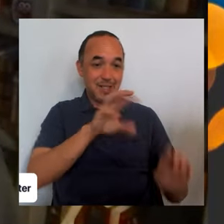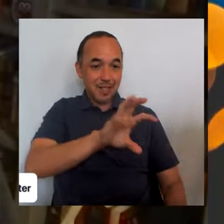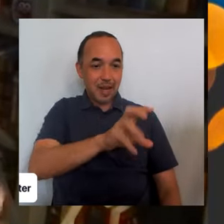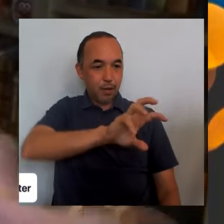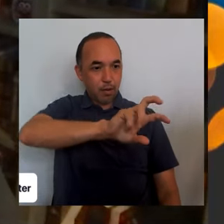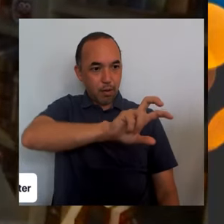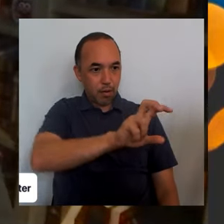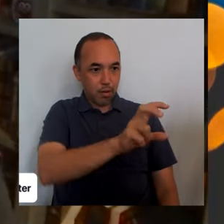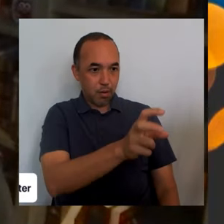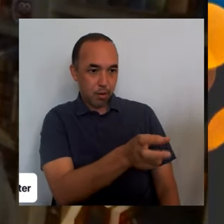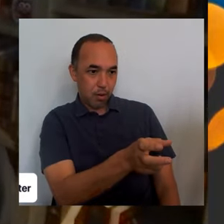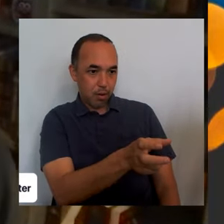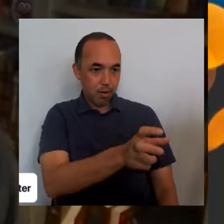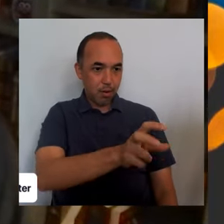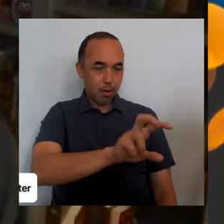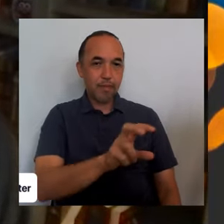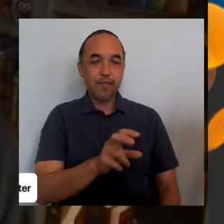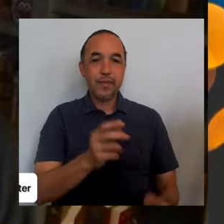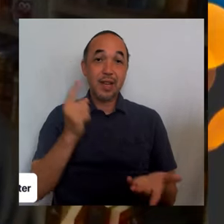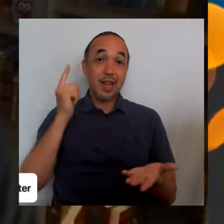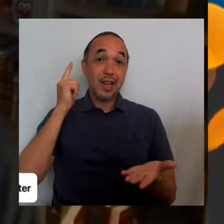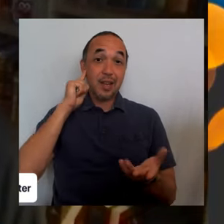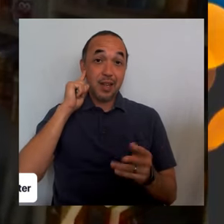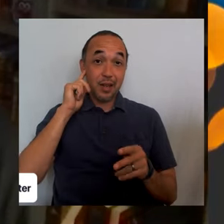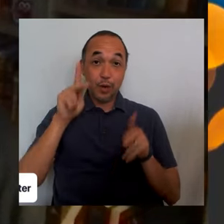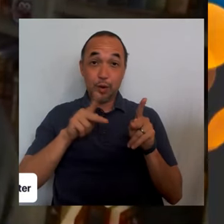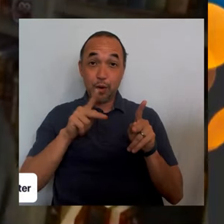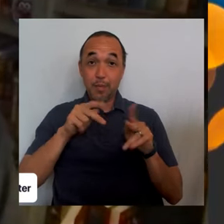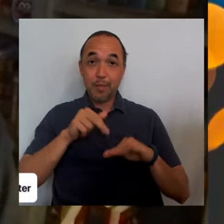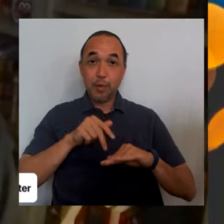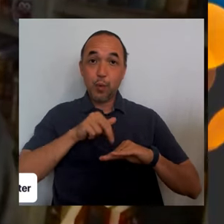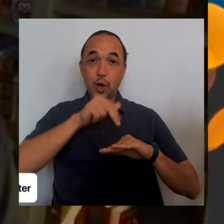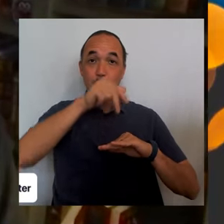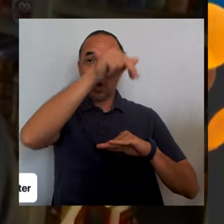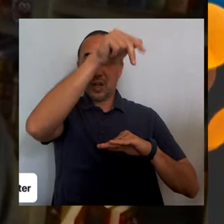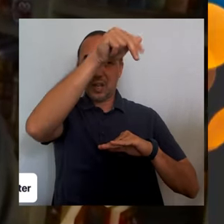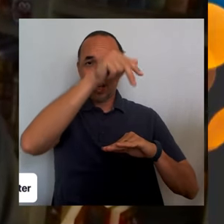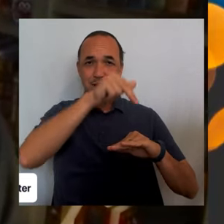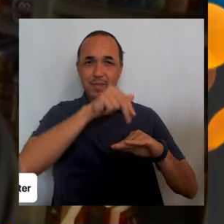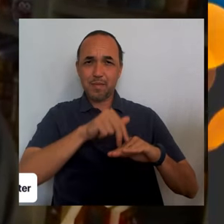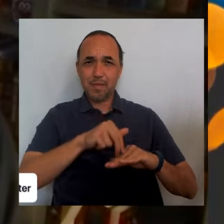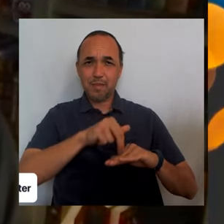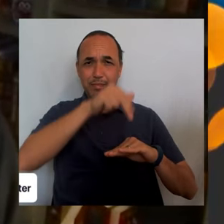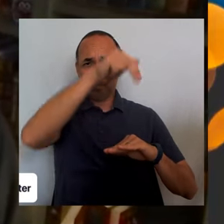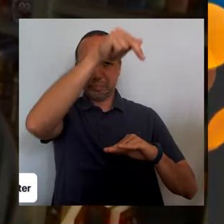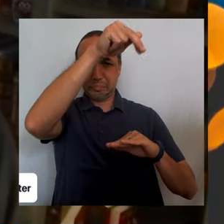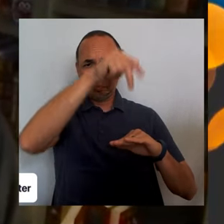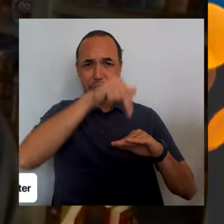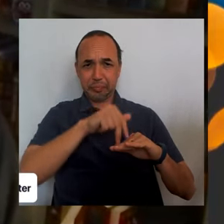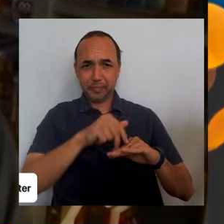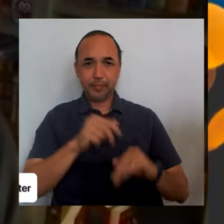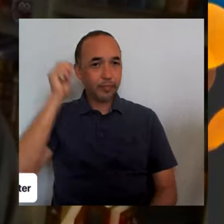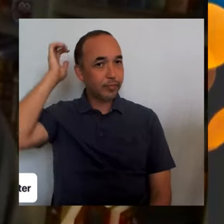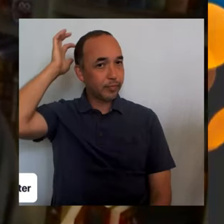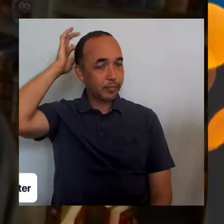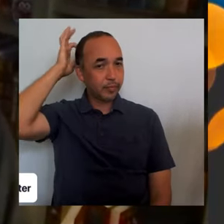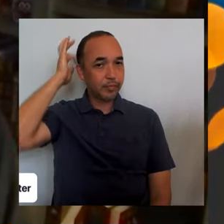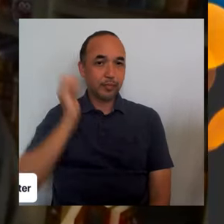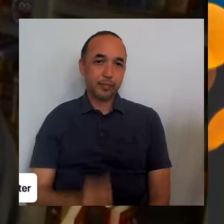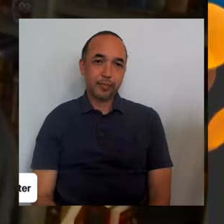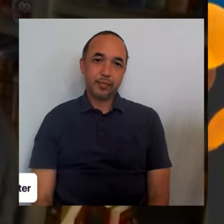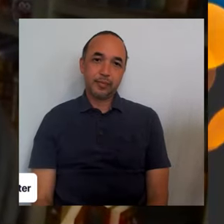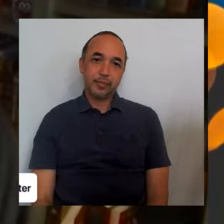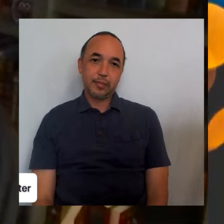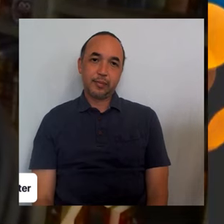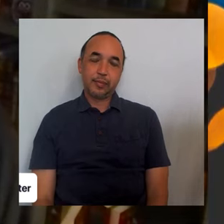they would hear people walking up and down the stairs. And when